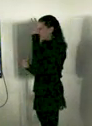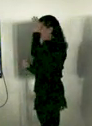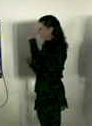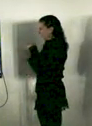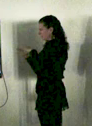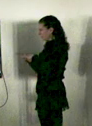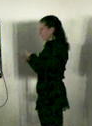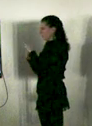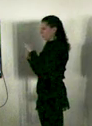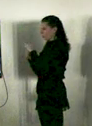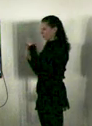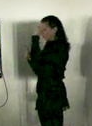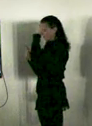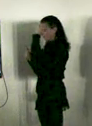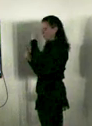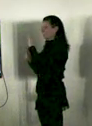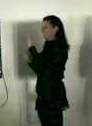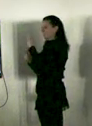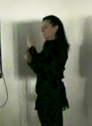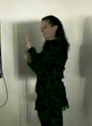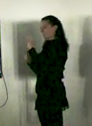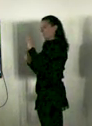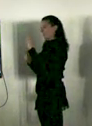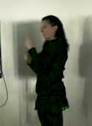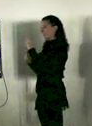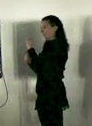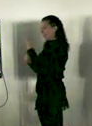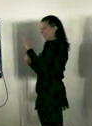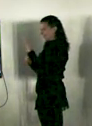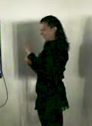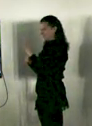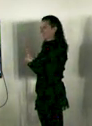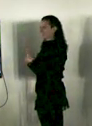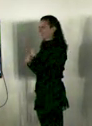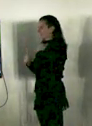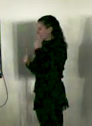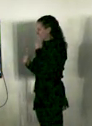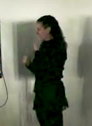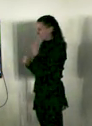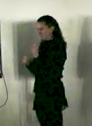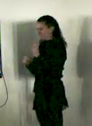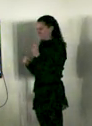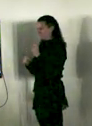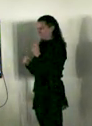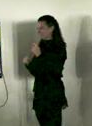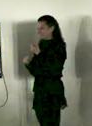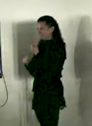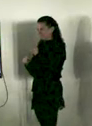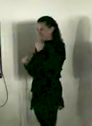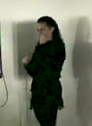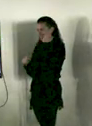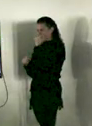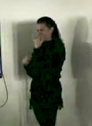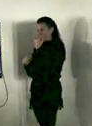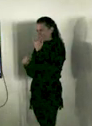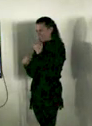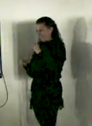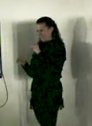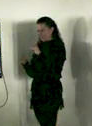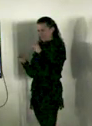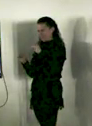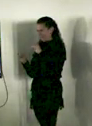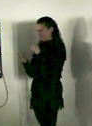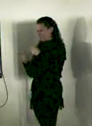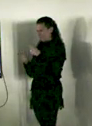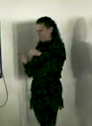that our family didn't come here. I was born in Jackson, so I didn't really understand the idea of being from